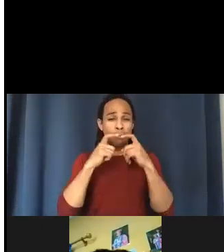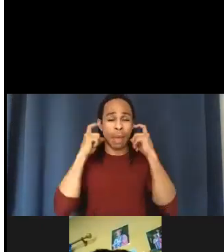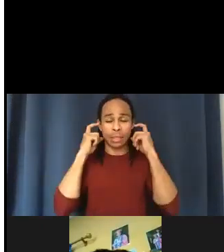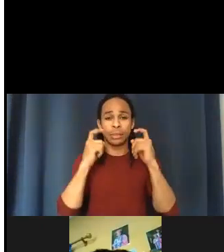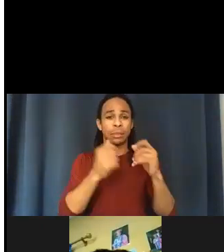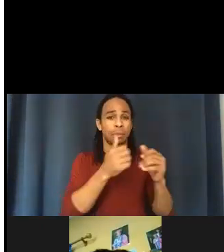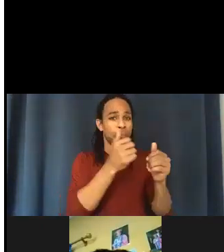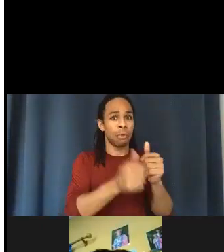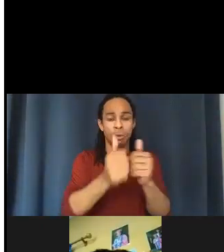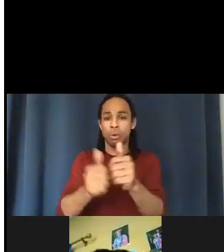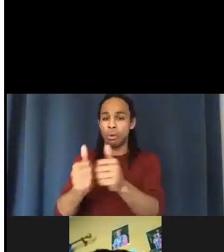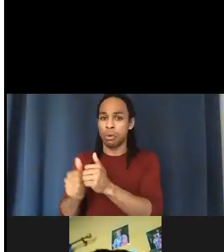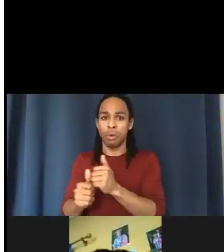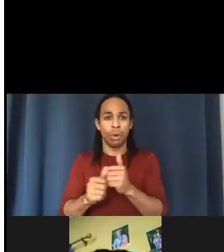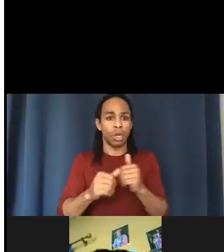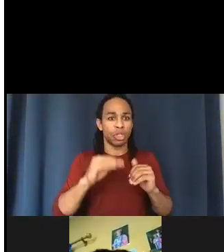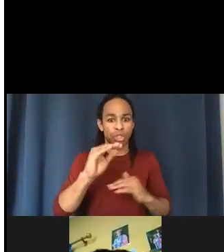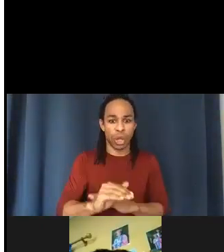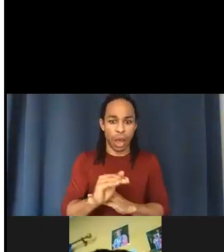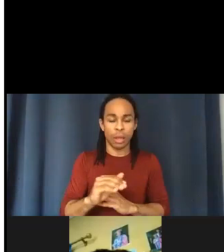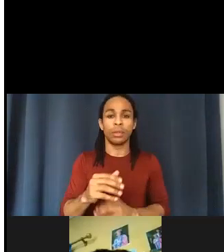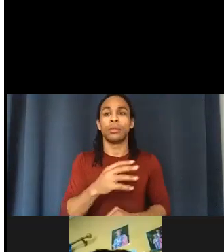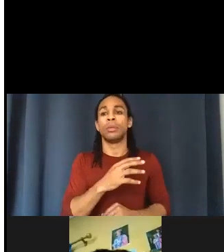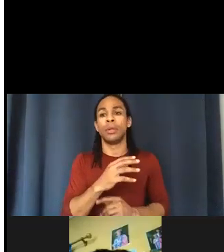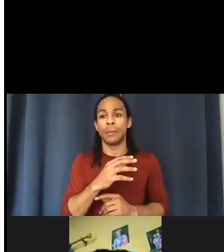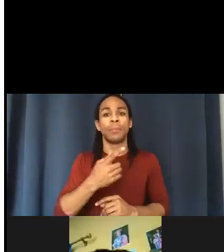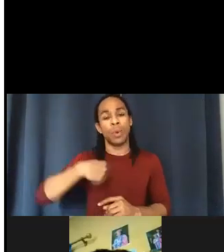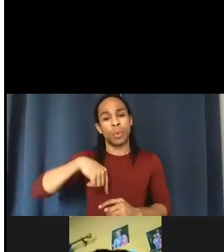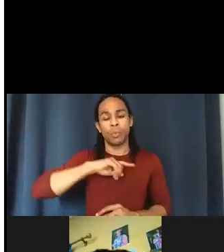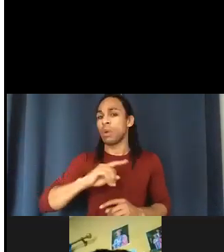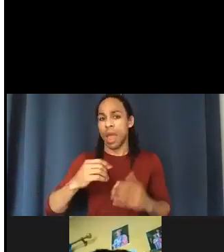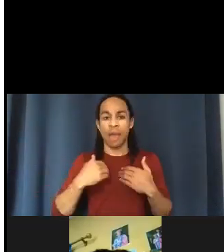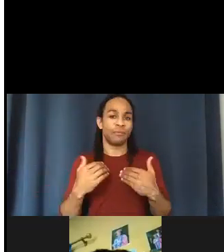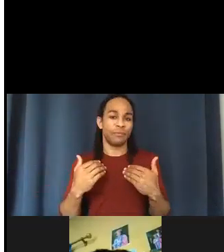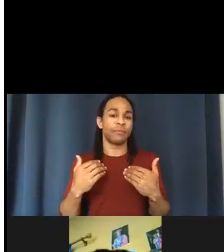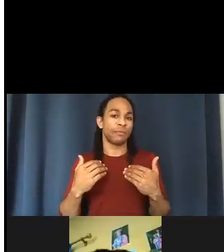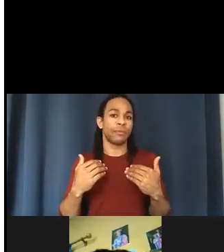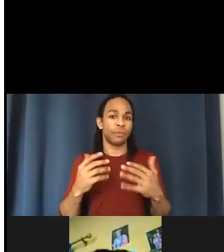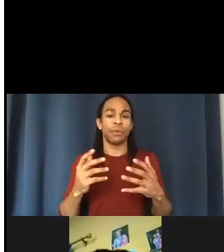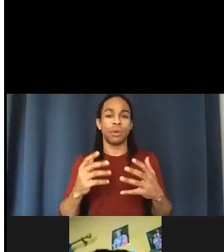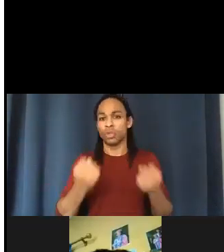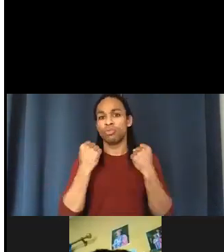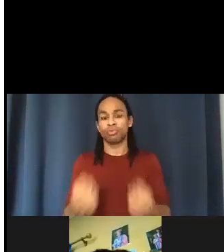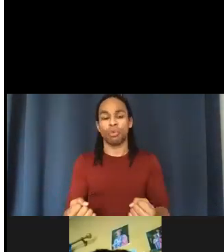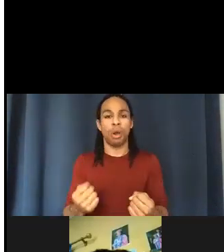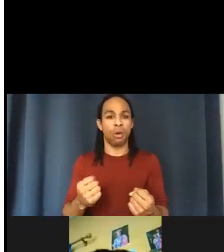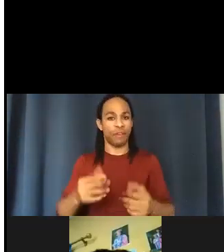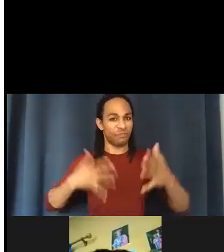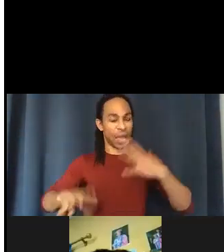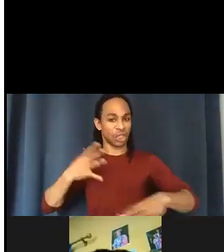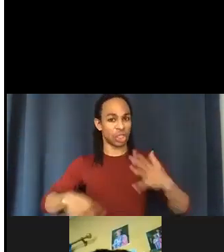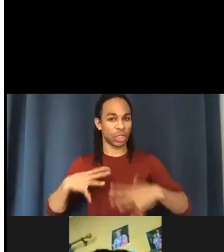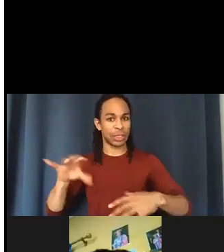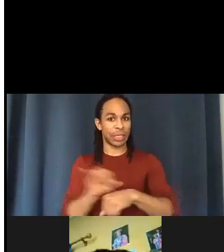on our fashion. So you have tailors and stressors who are coming up with fabric and nose masks. So we're